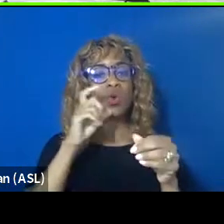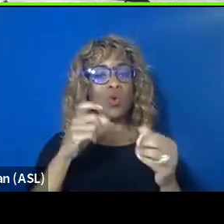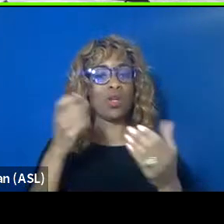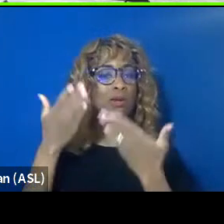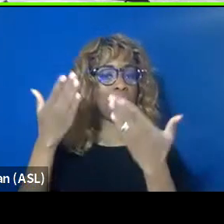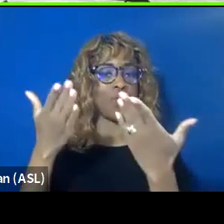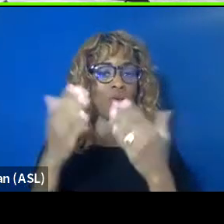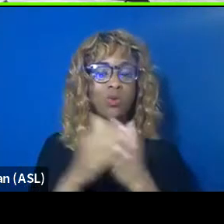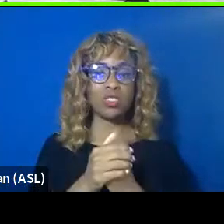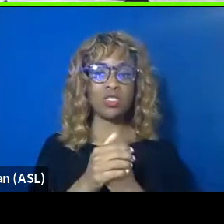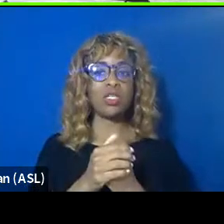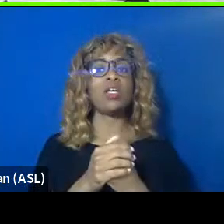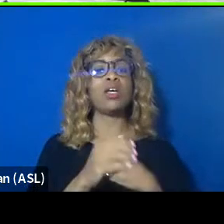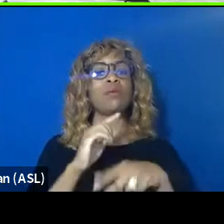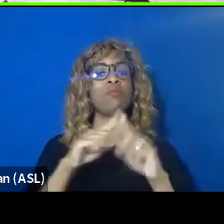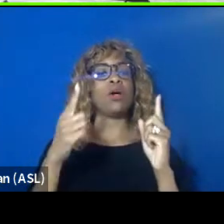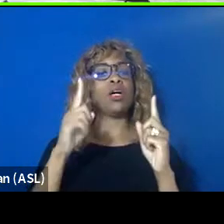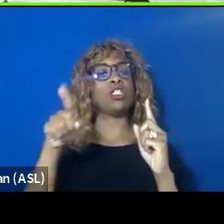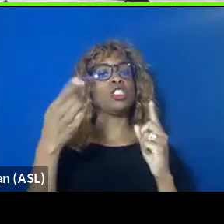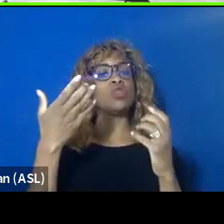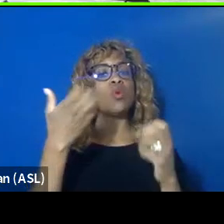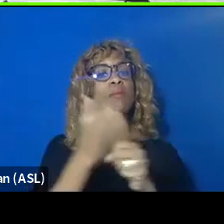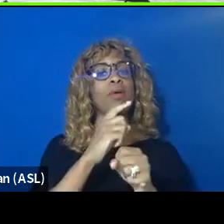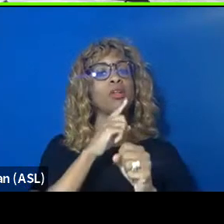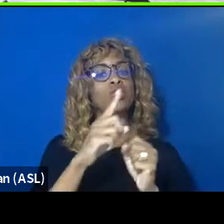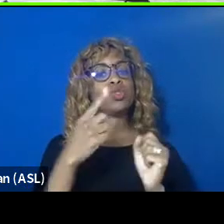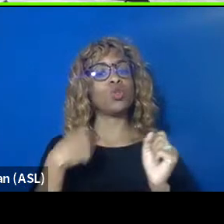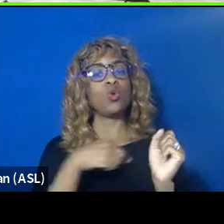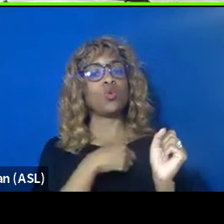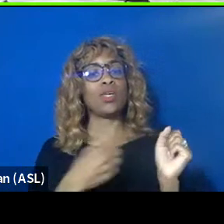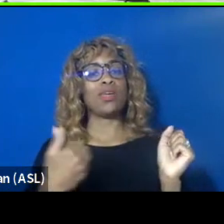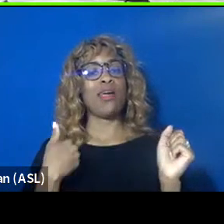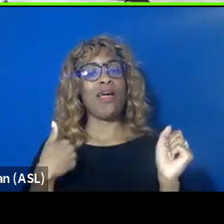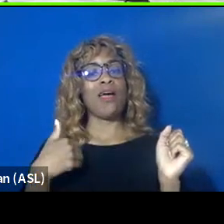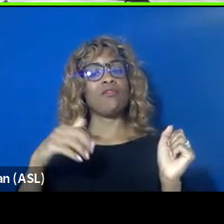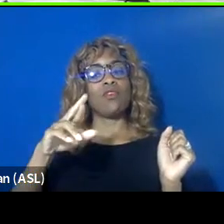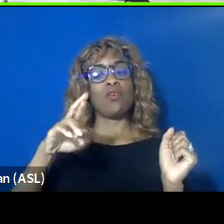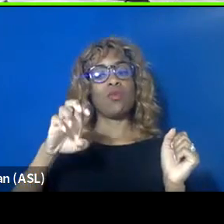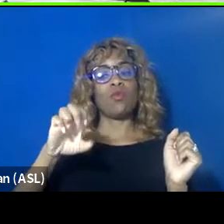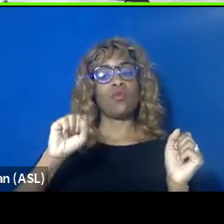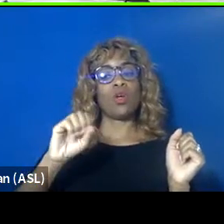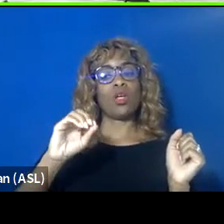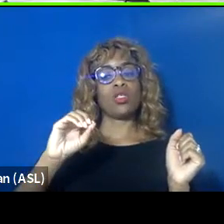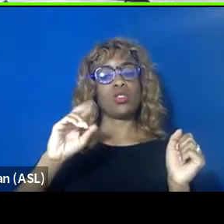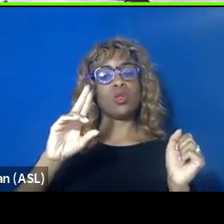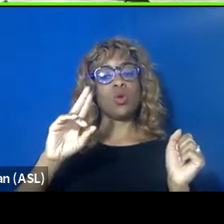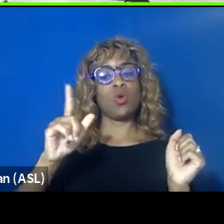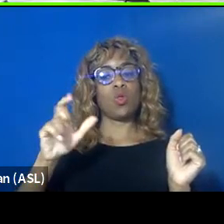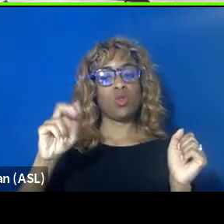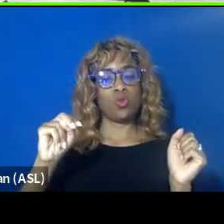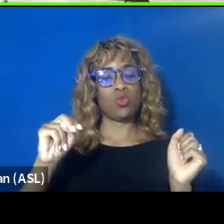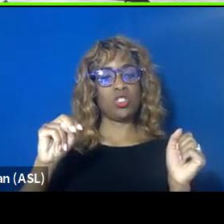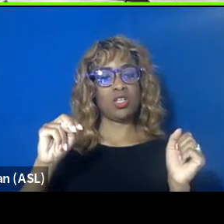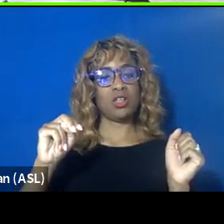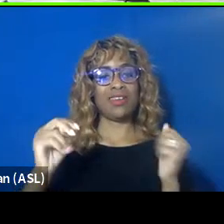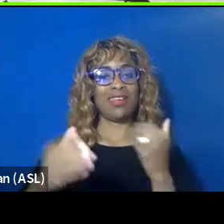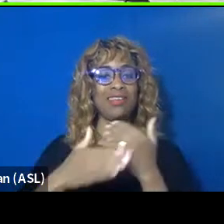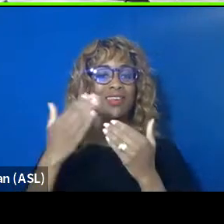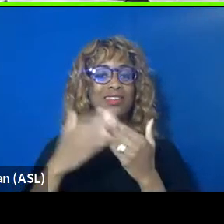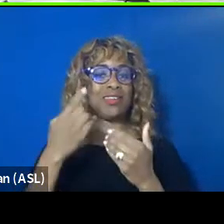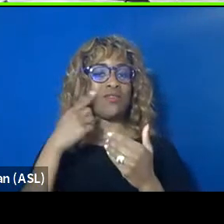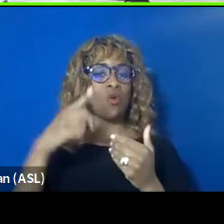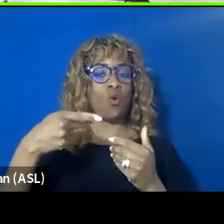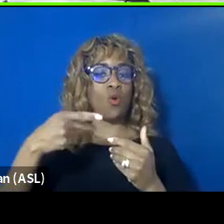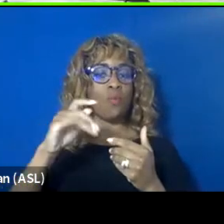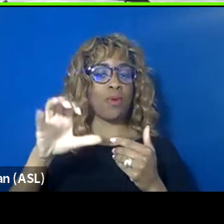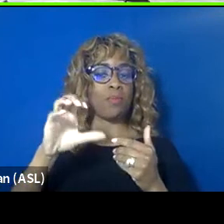motion, but I wanted to make sure that we had those resolutions in a place that was easy to find so people